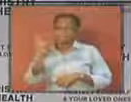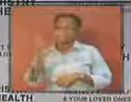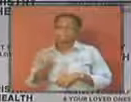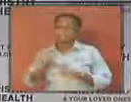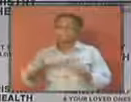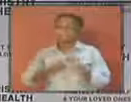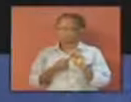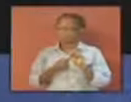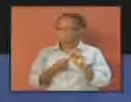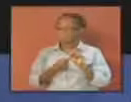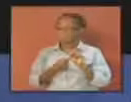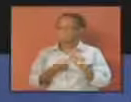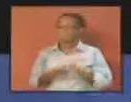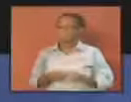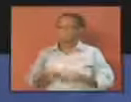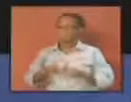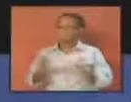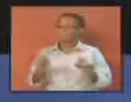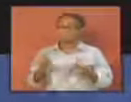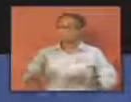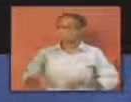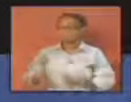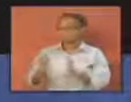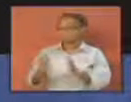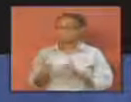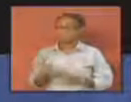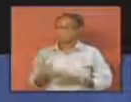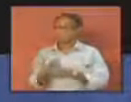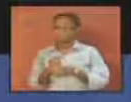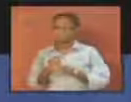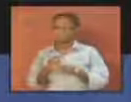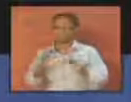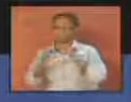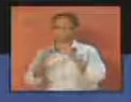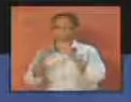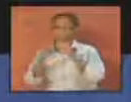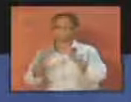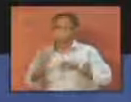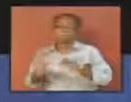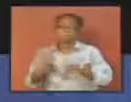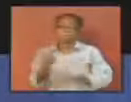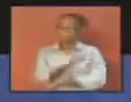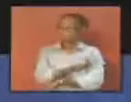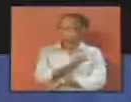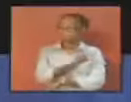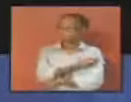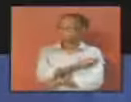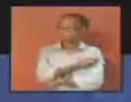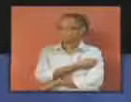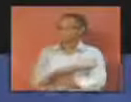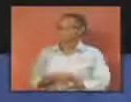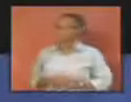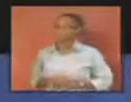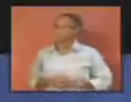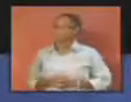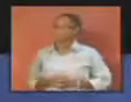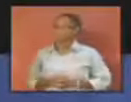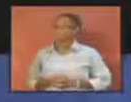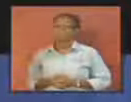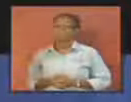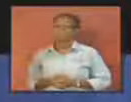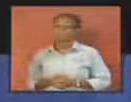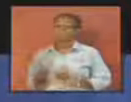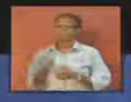walk-in approach to taking COVID-19 vaccine. So I'm just wondering, can you walk us through what it is we can expect, how